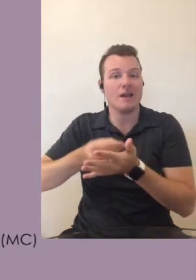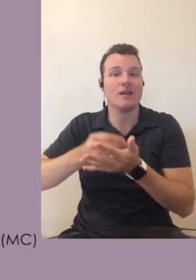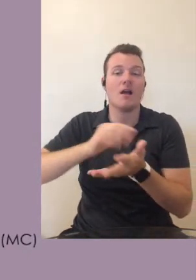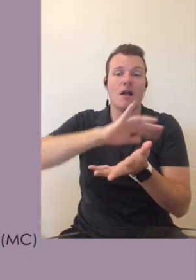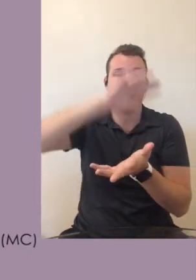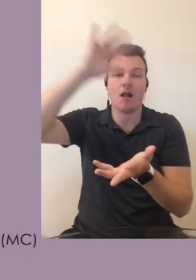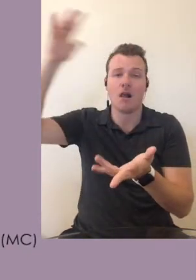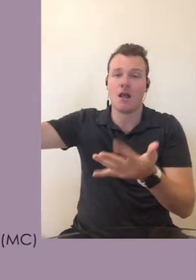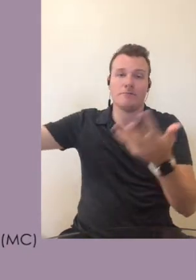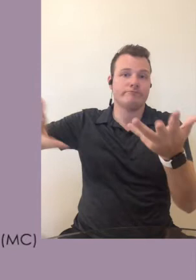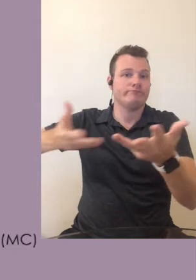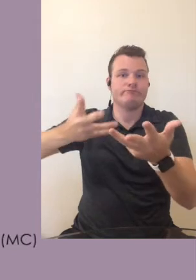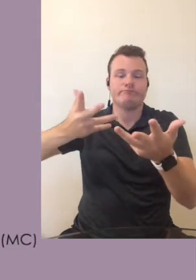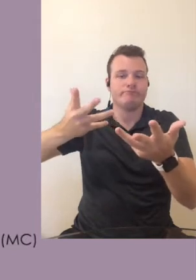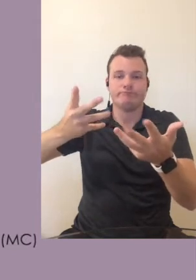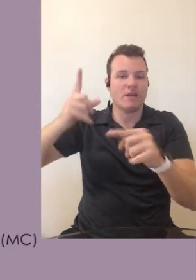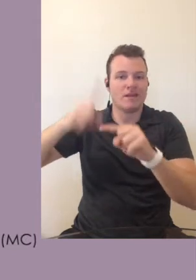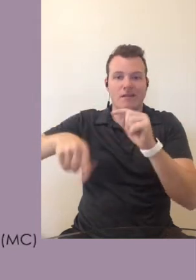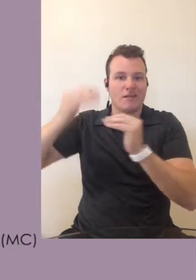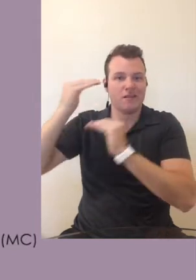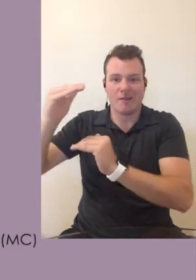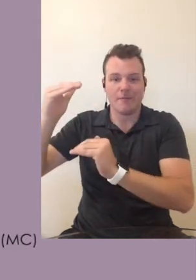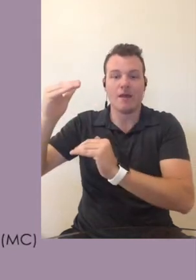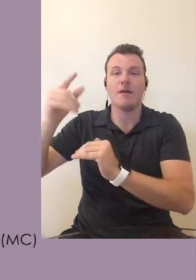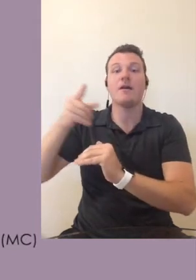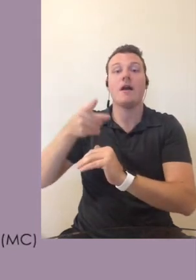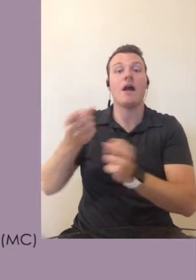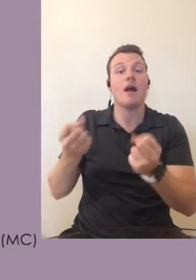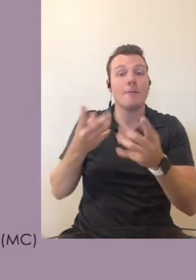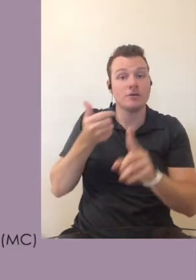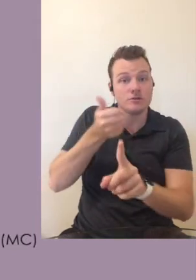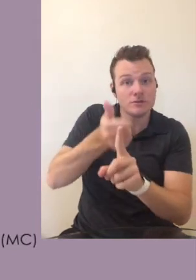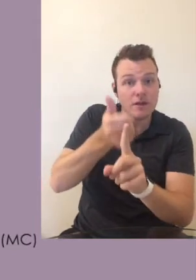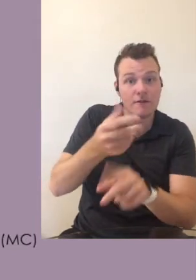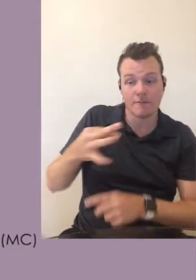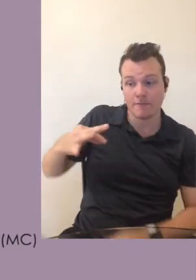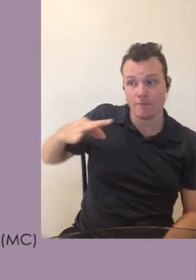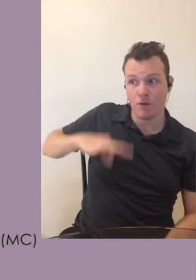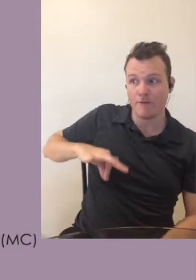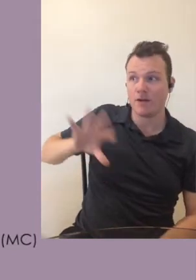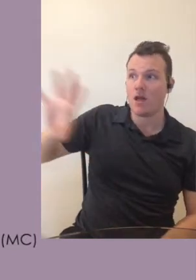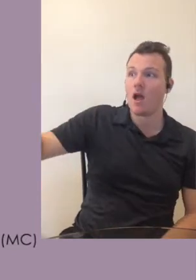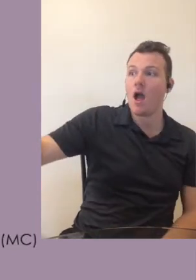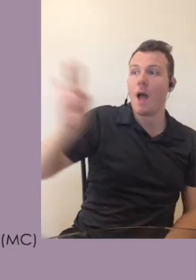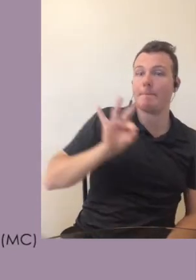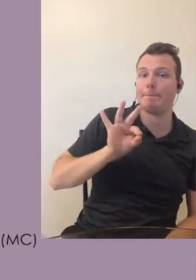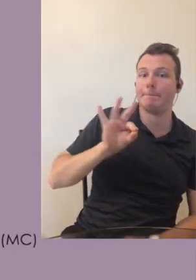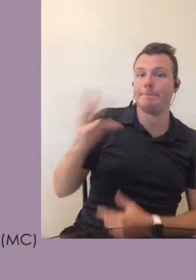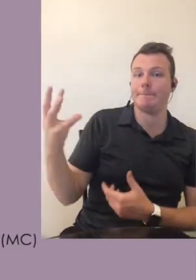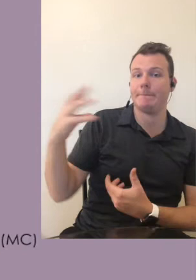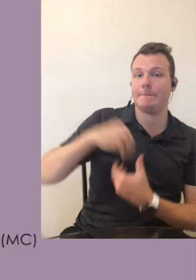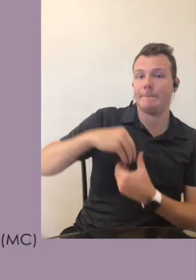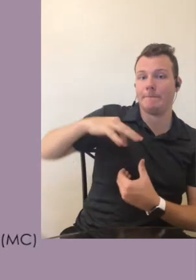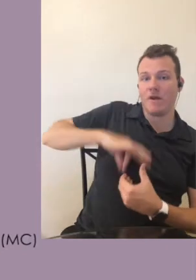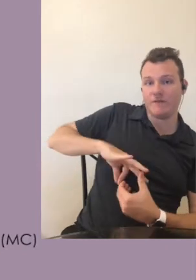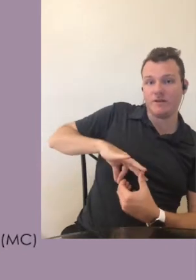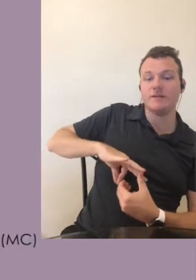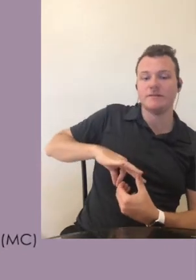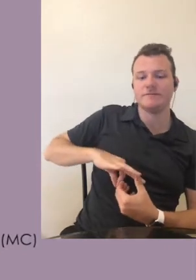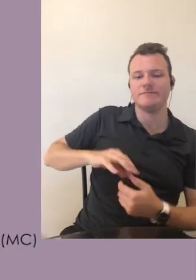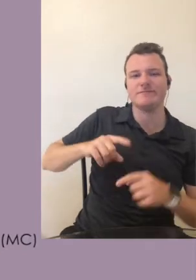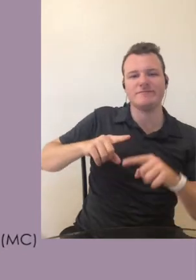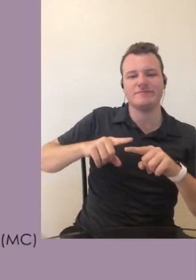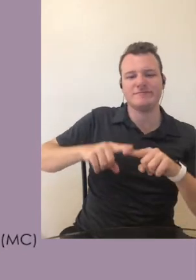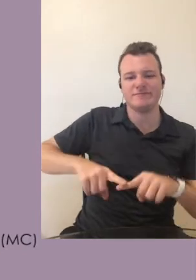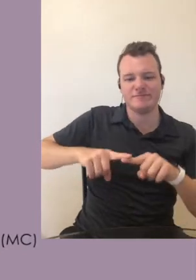make. And within that marketplace, you're only making so much as a business. In this case, we're highlighting this as